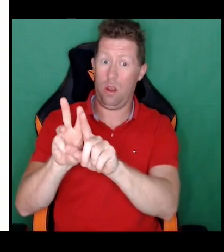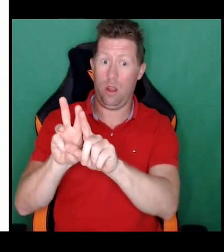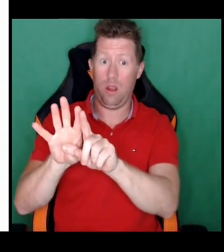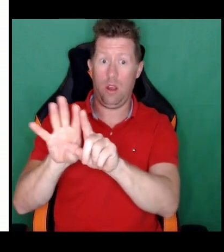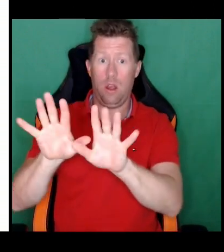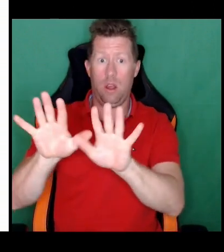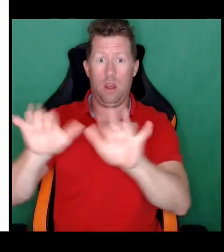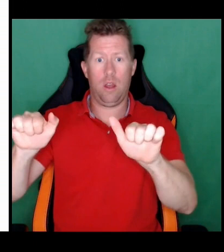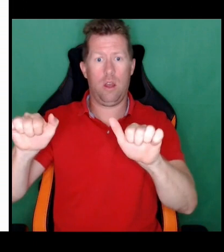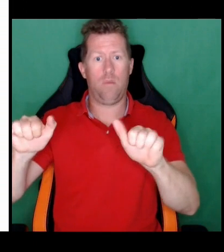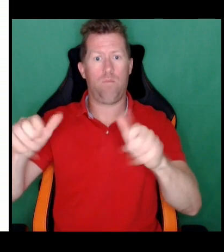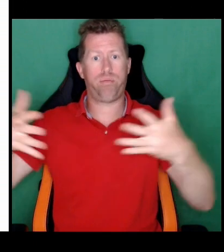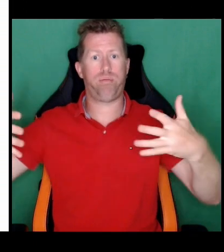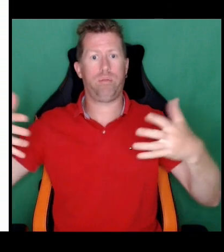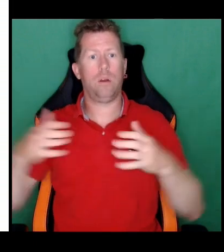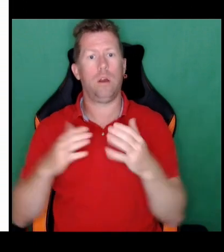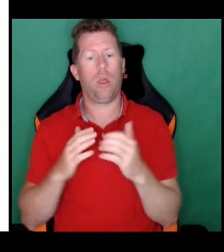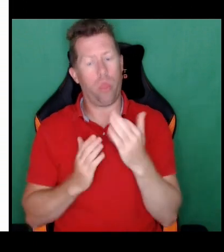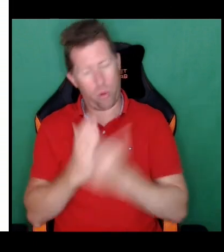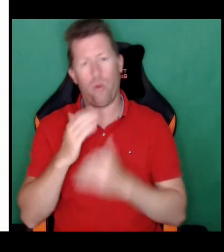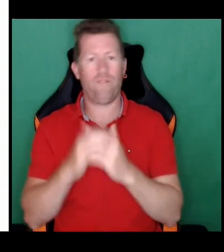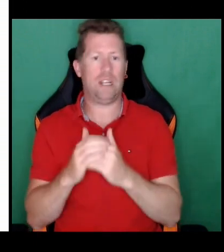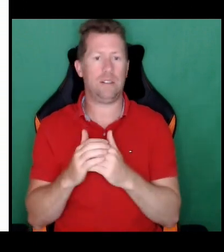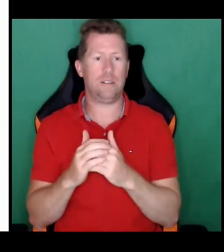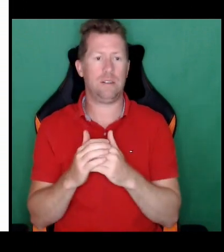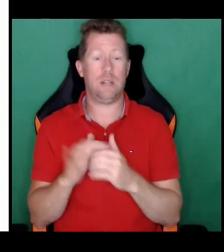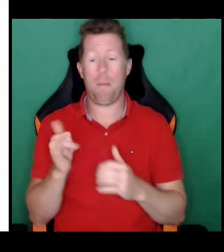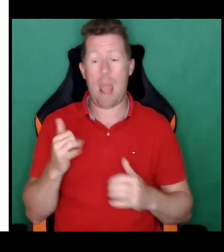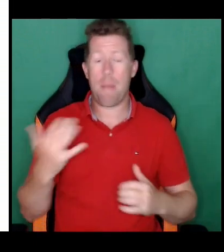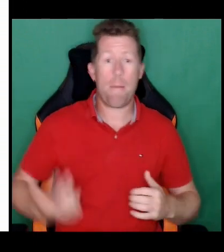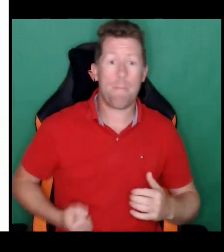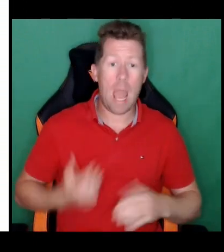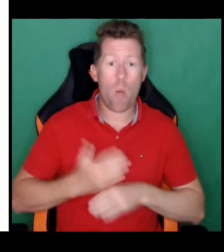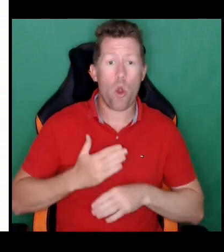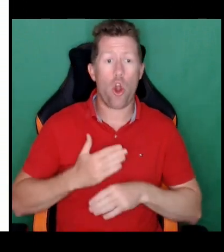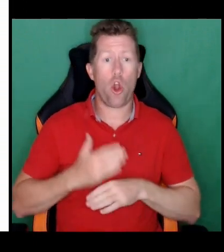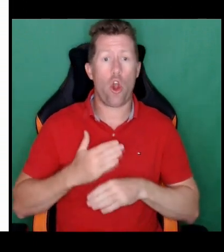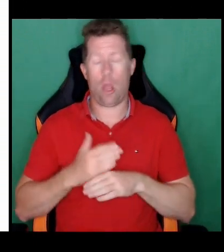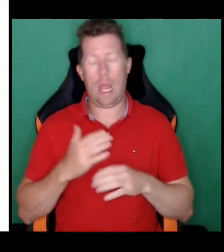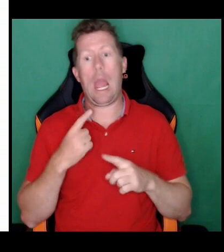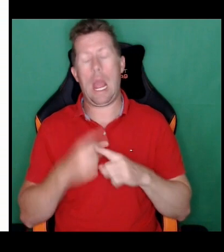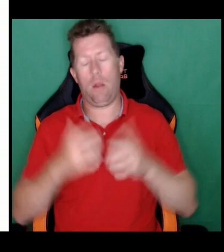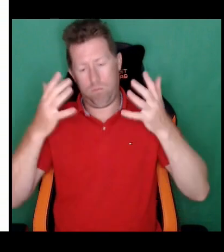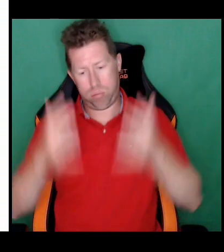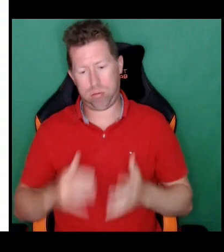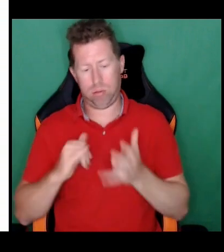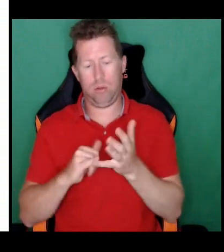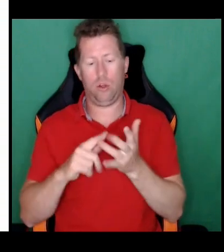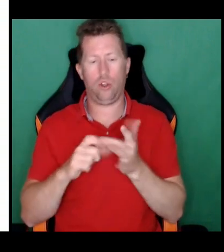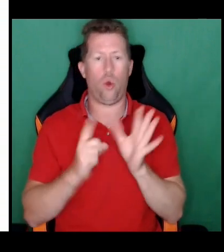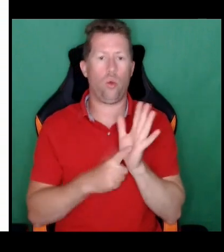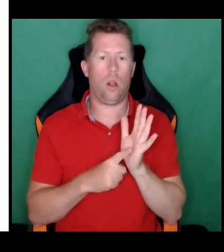vaping. They're in paid work. They're also very active on social media.